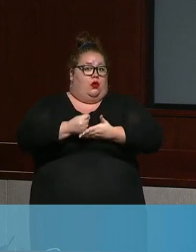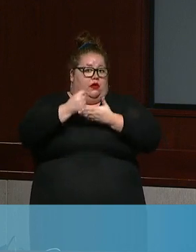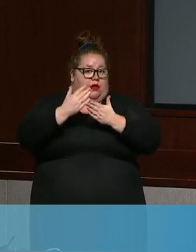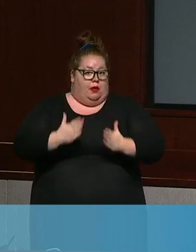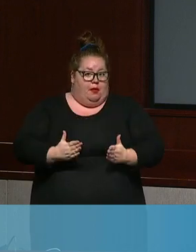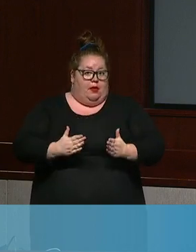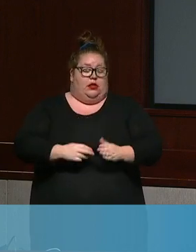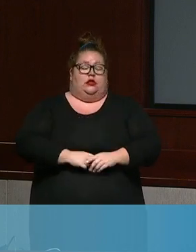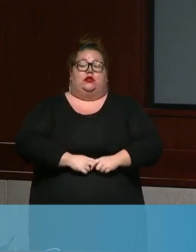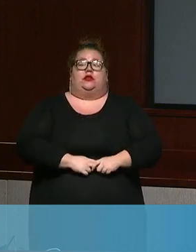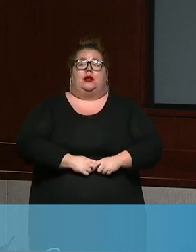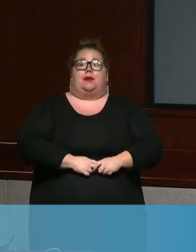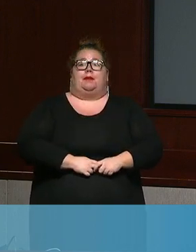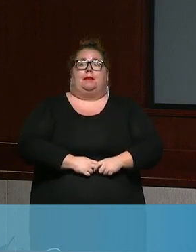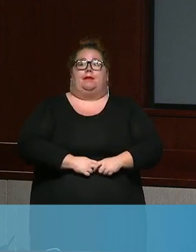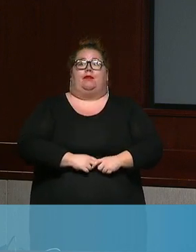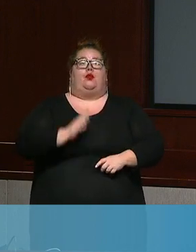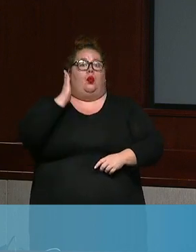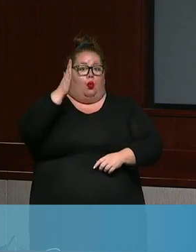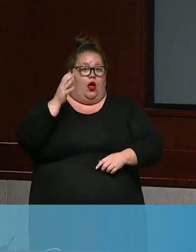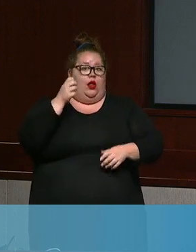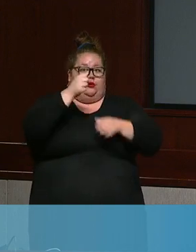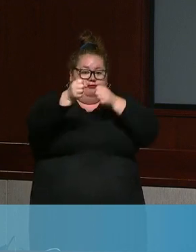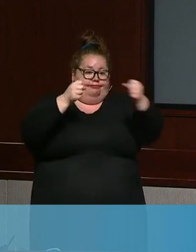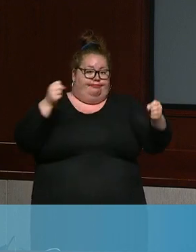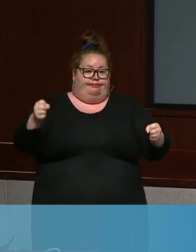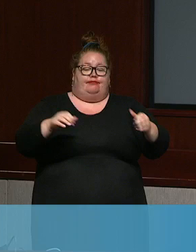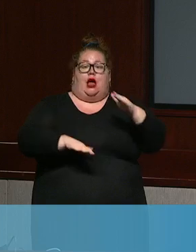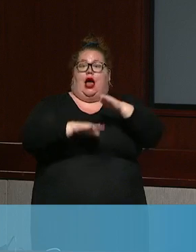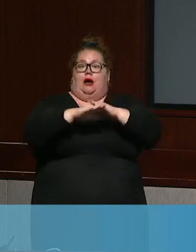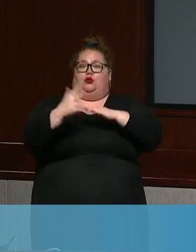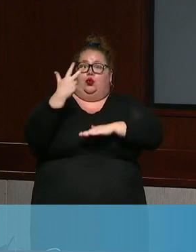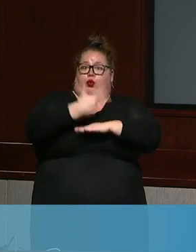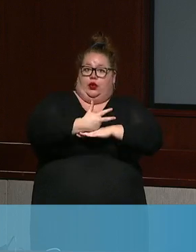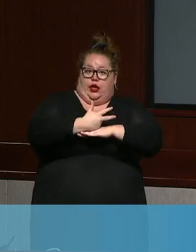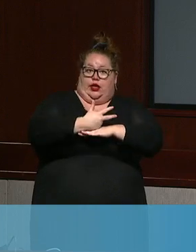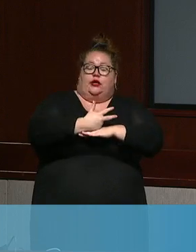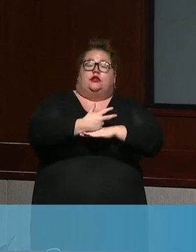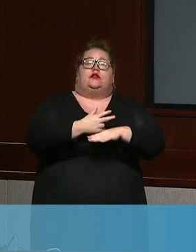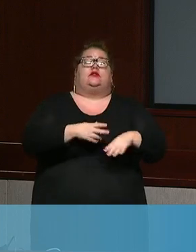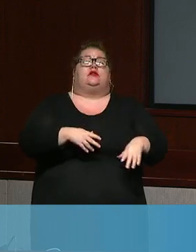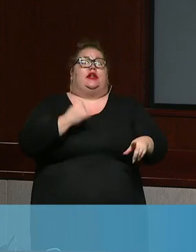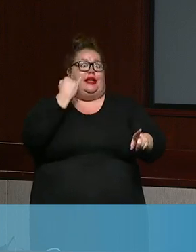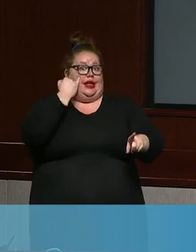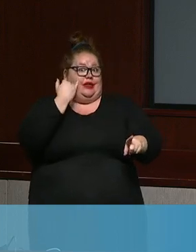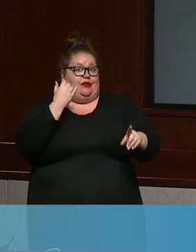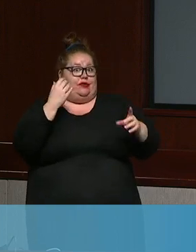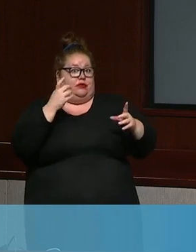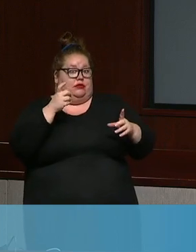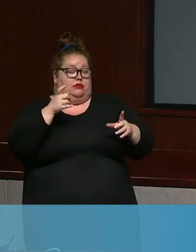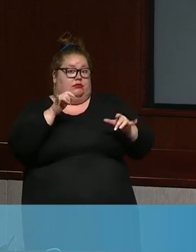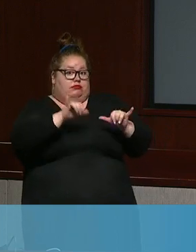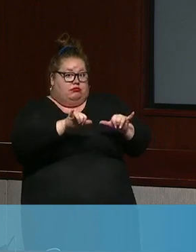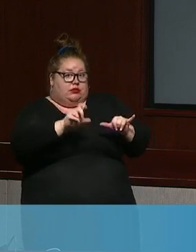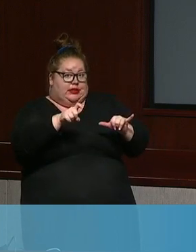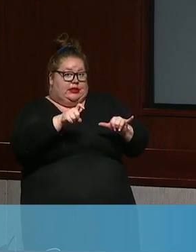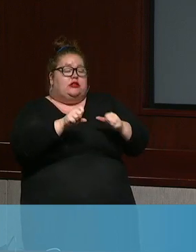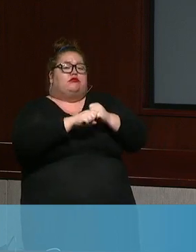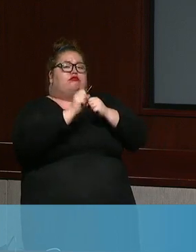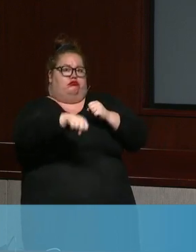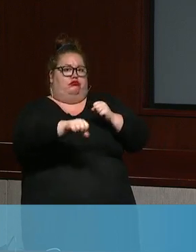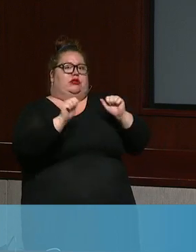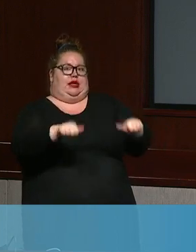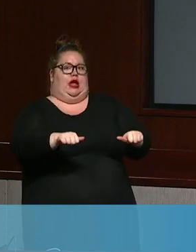for 3-day periods of time in each one of those locations, and it can be extended another 3 days if the need is there.